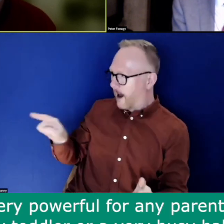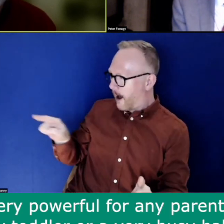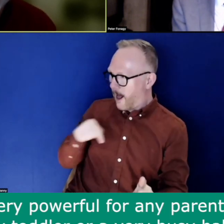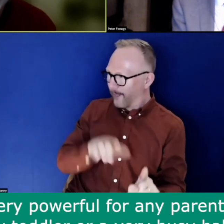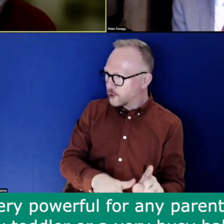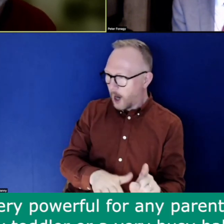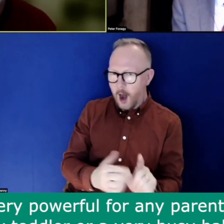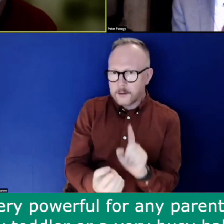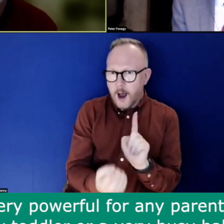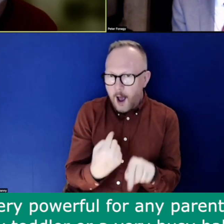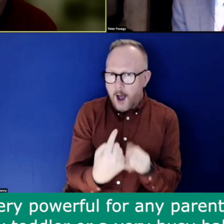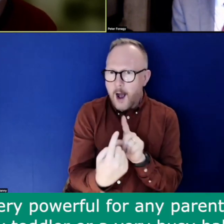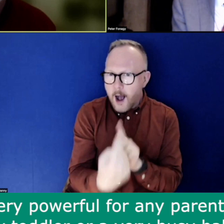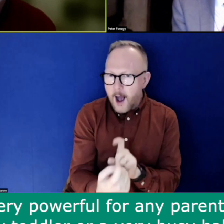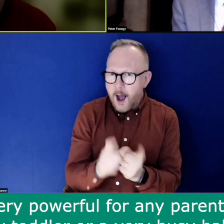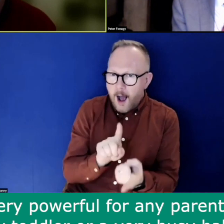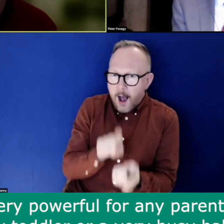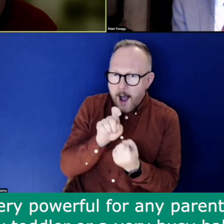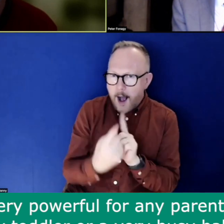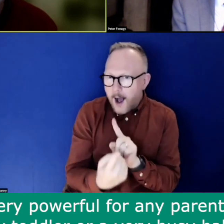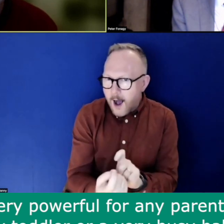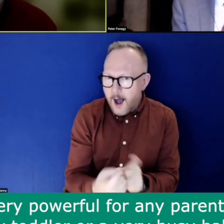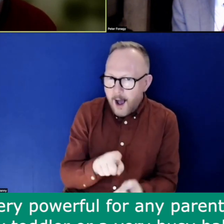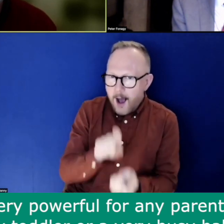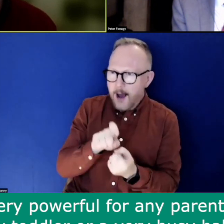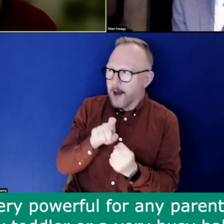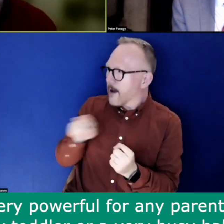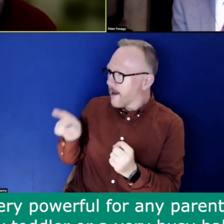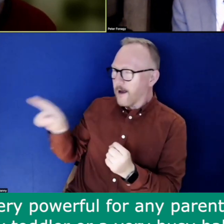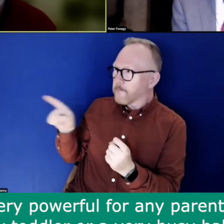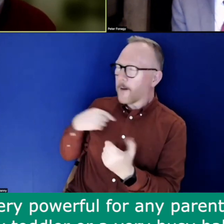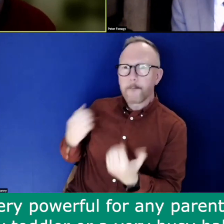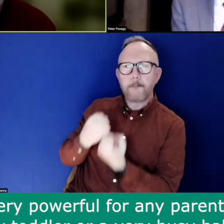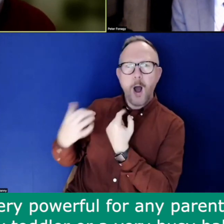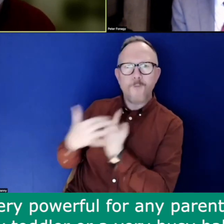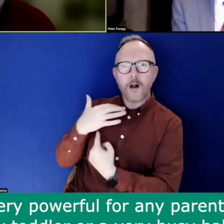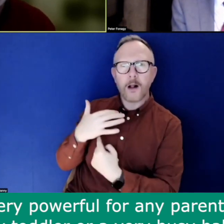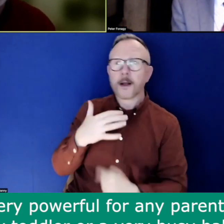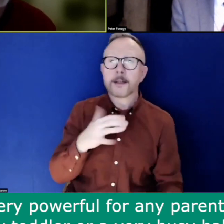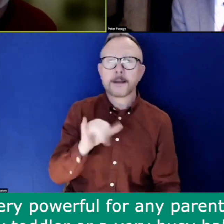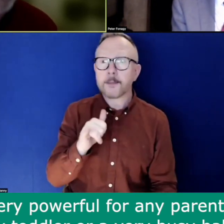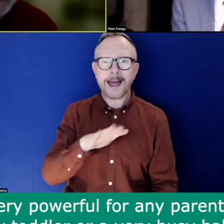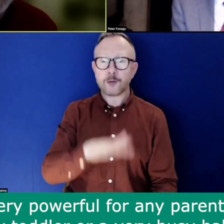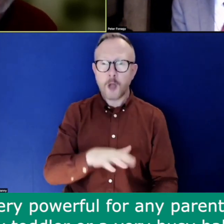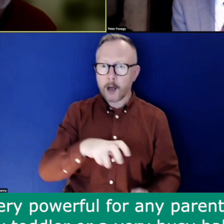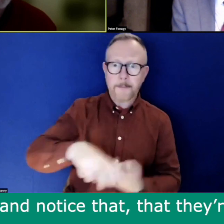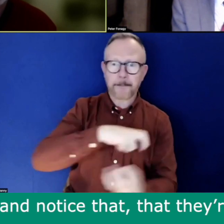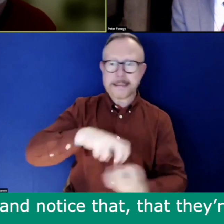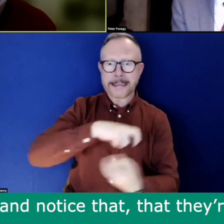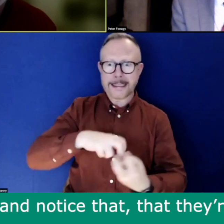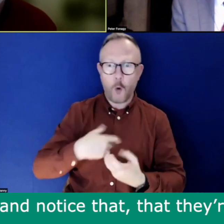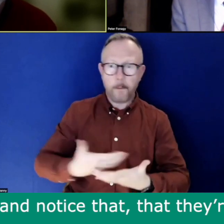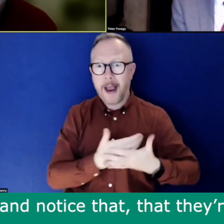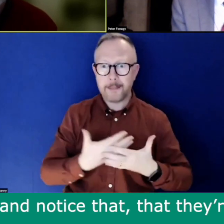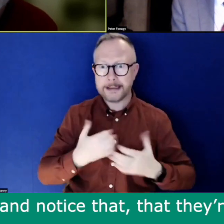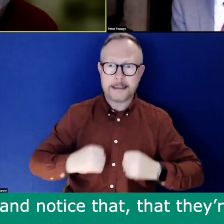can be very, very powerful for any parent, particularly of a very busy toddler or a very busy baby,